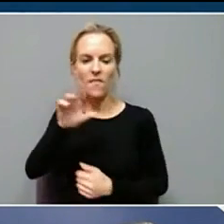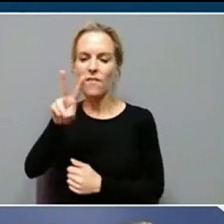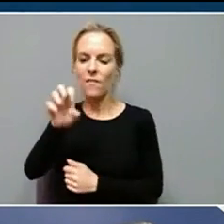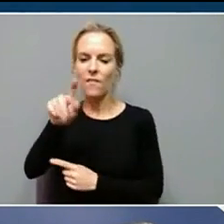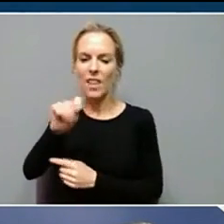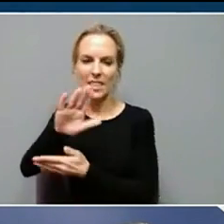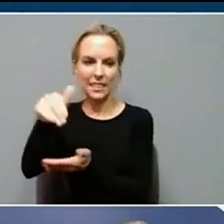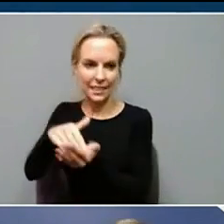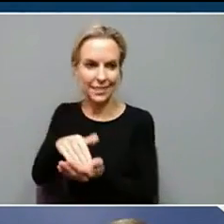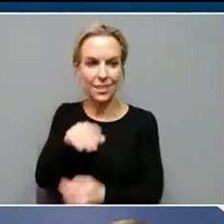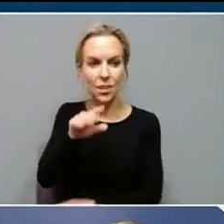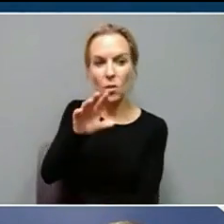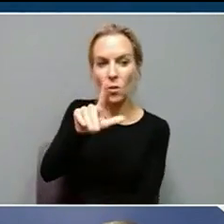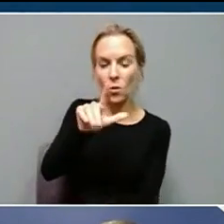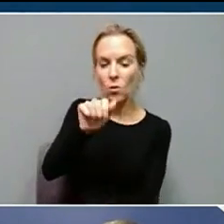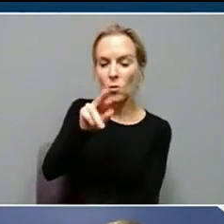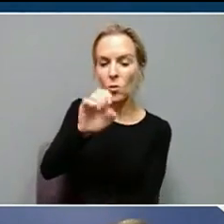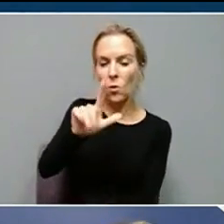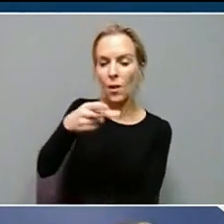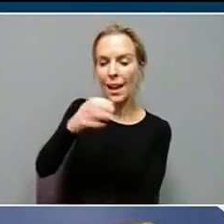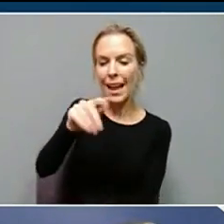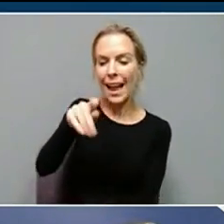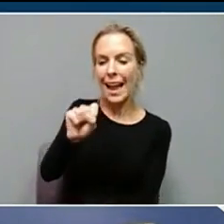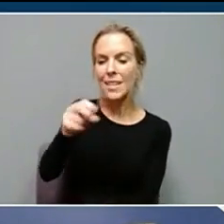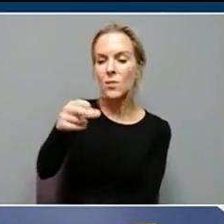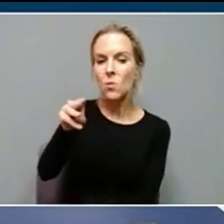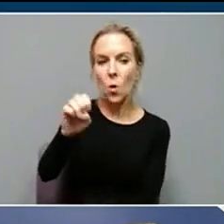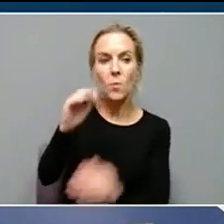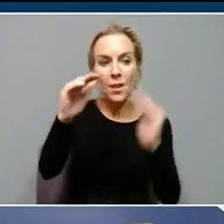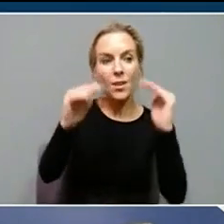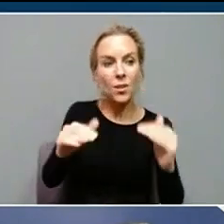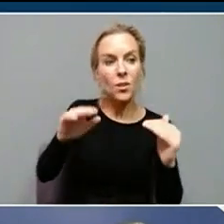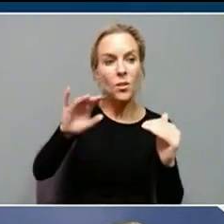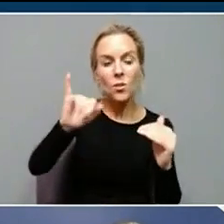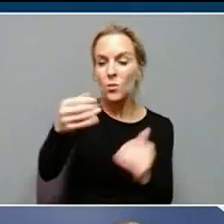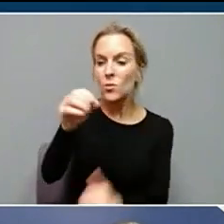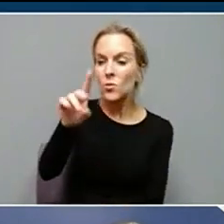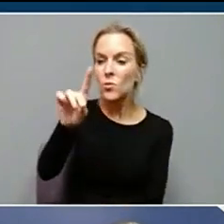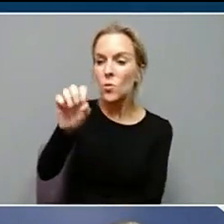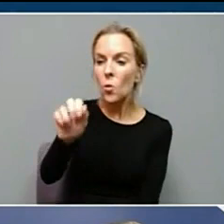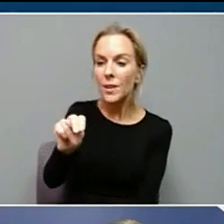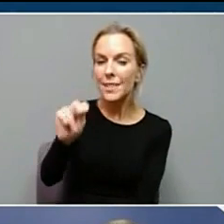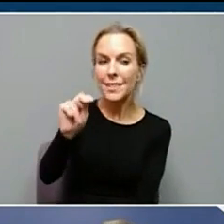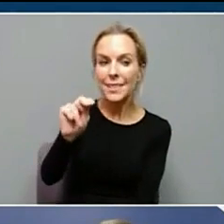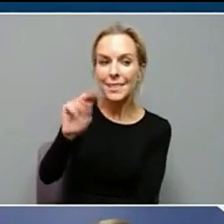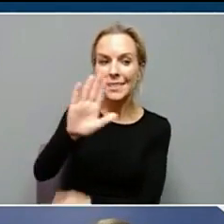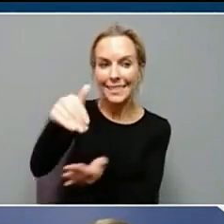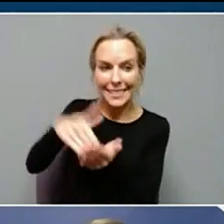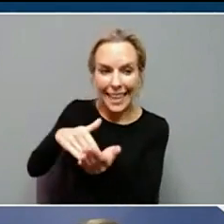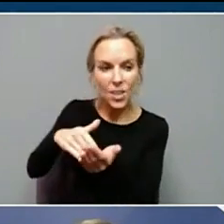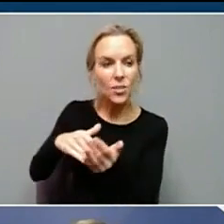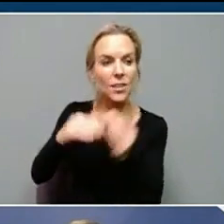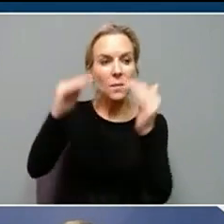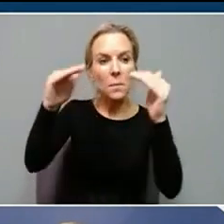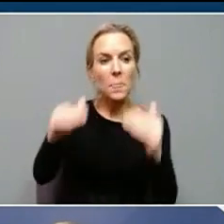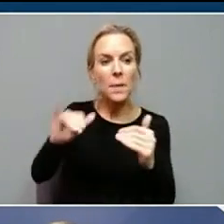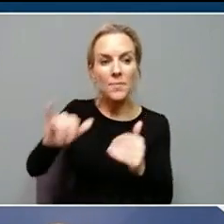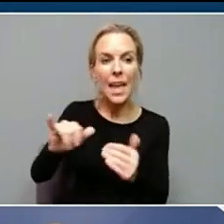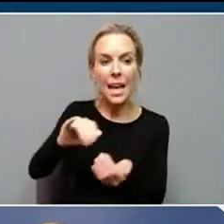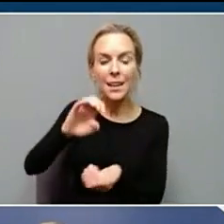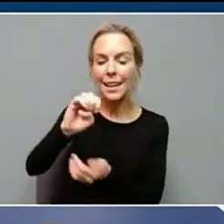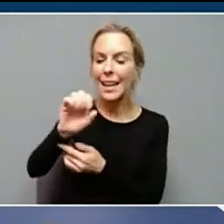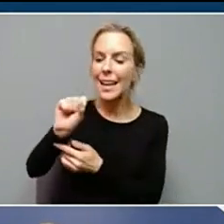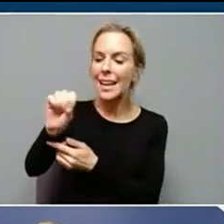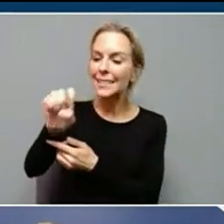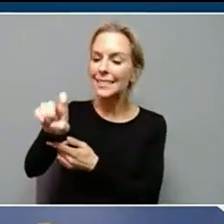Heights home, and Louisa, the Jordan Center, and Essex Nursing and Rehab. Folks, this shows us that the amount